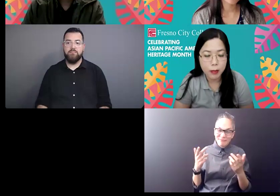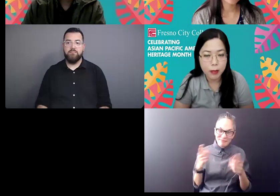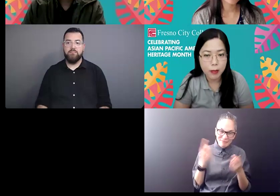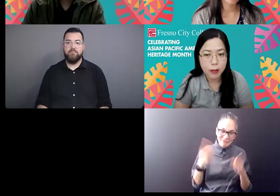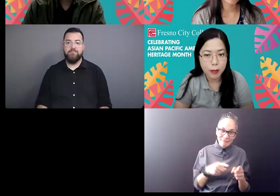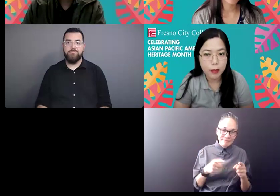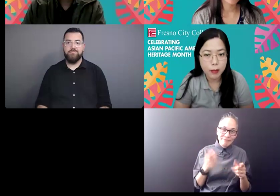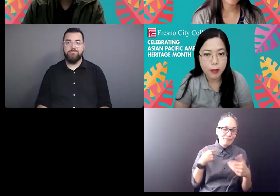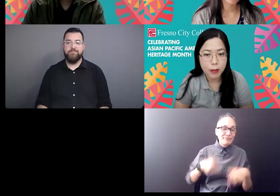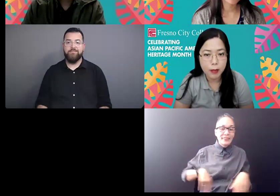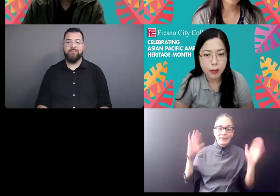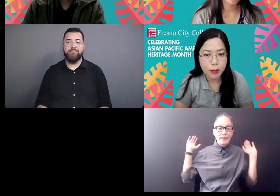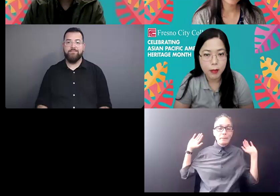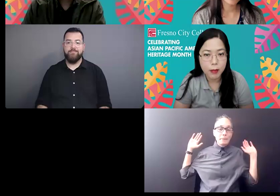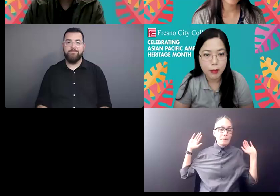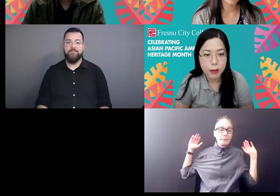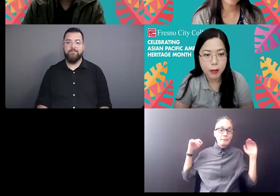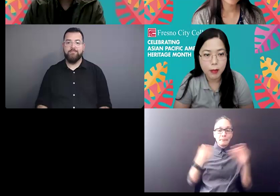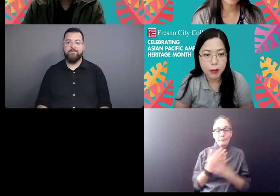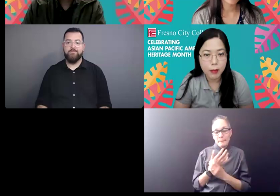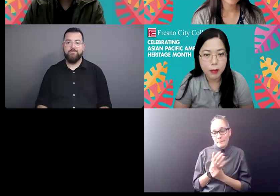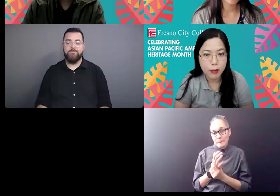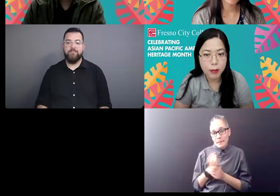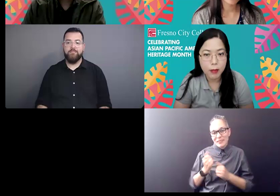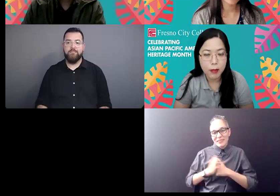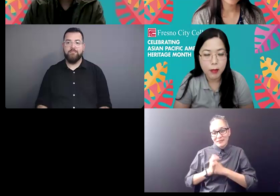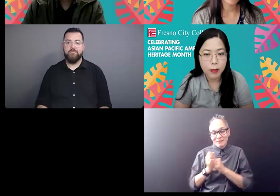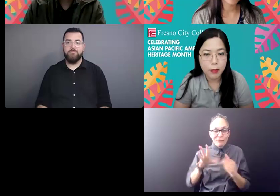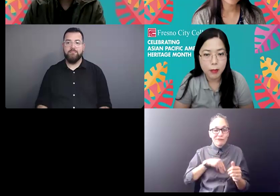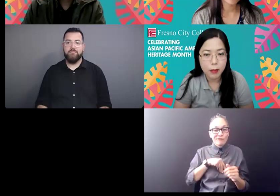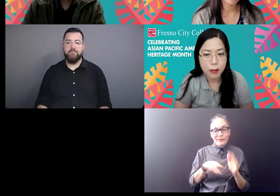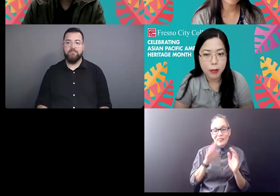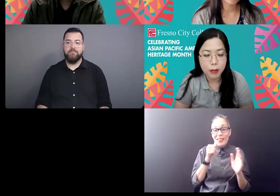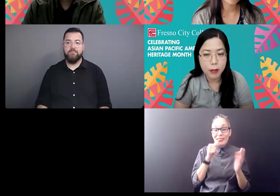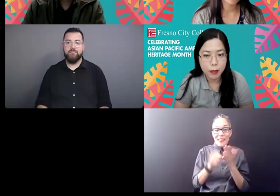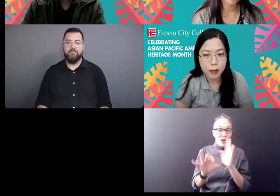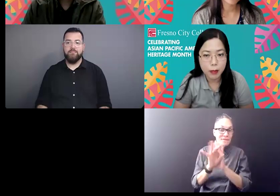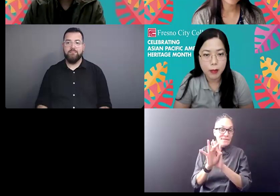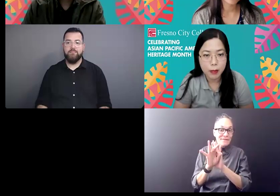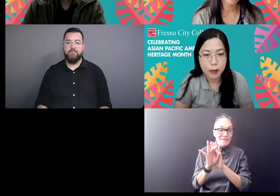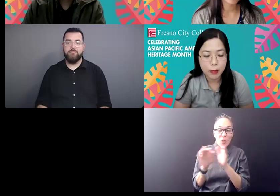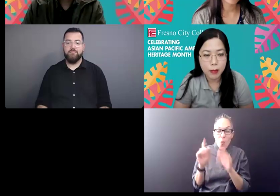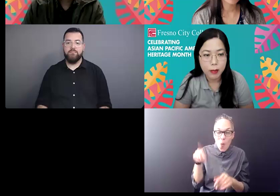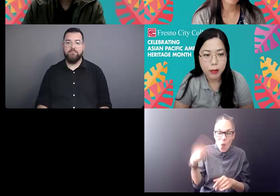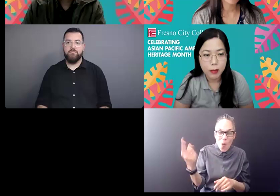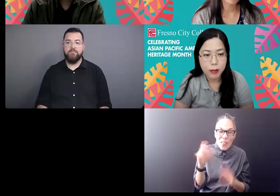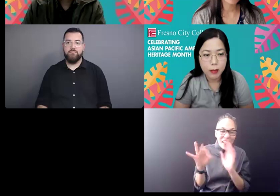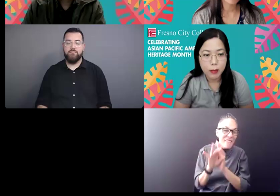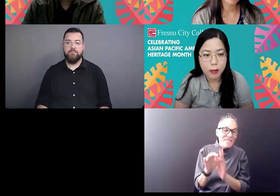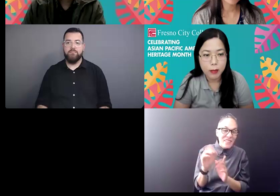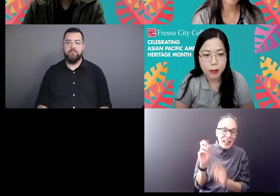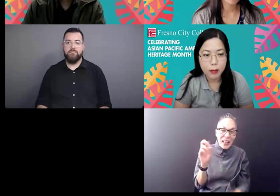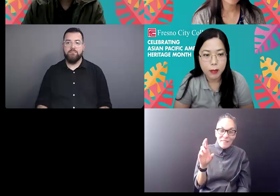I just kind of gave up. And I took the F, and that was the only F that I ever got during